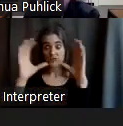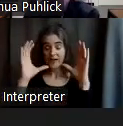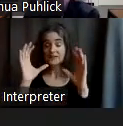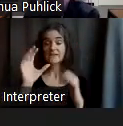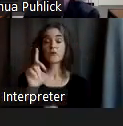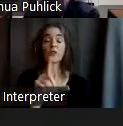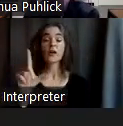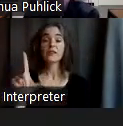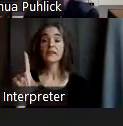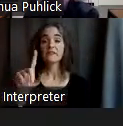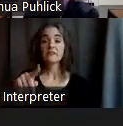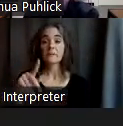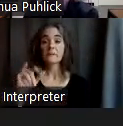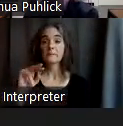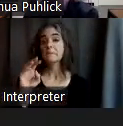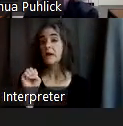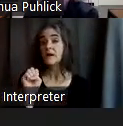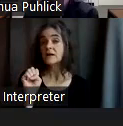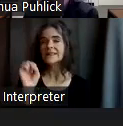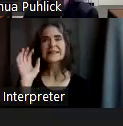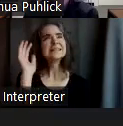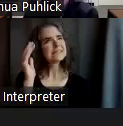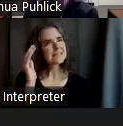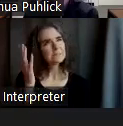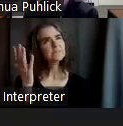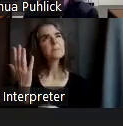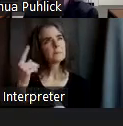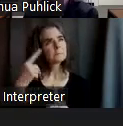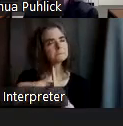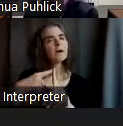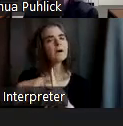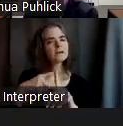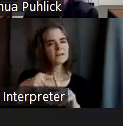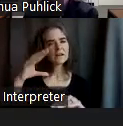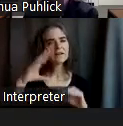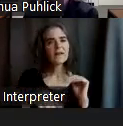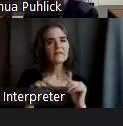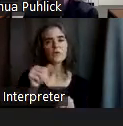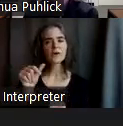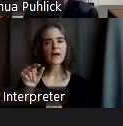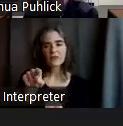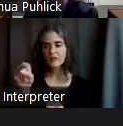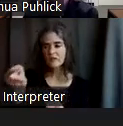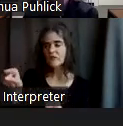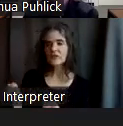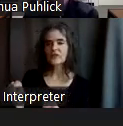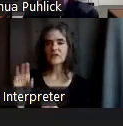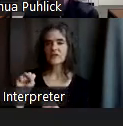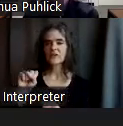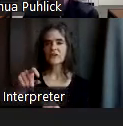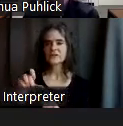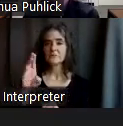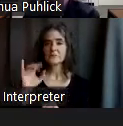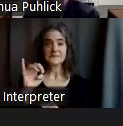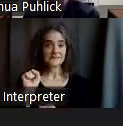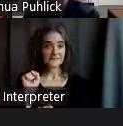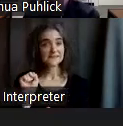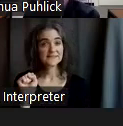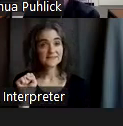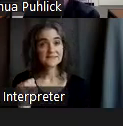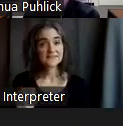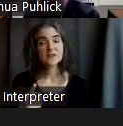pine seem to be a lot more positive than for other species. So I